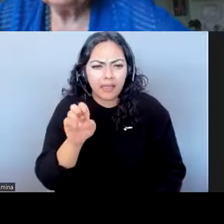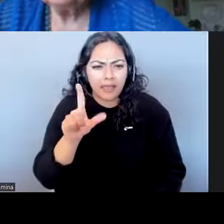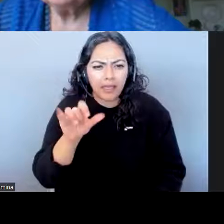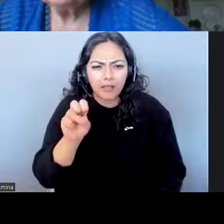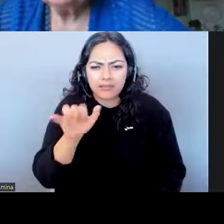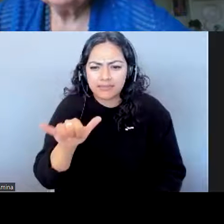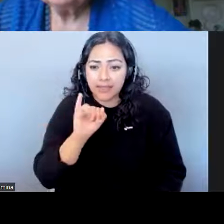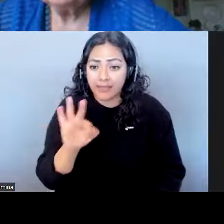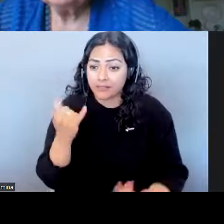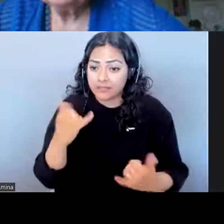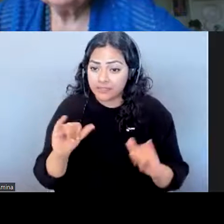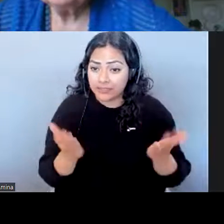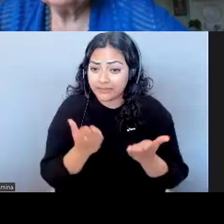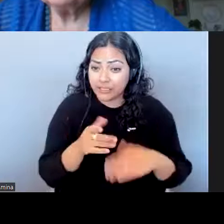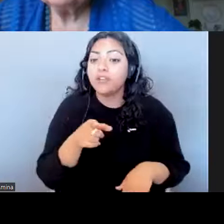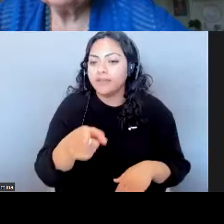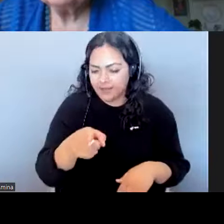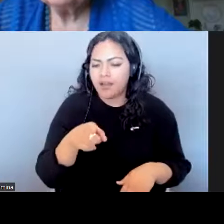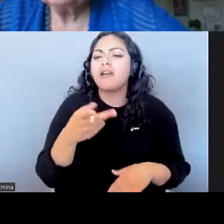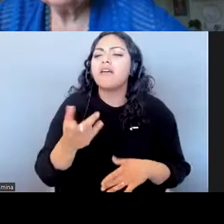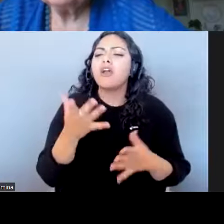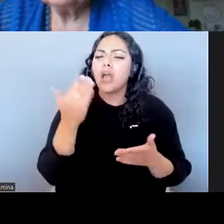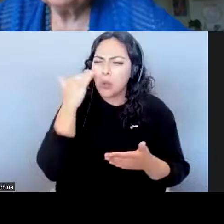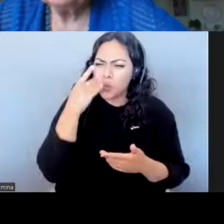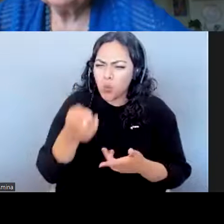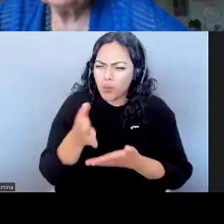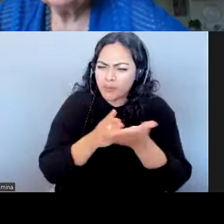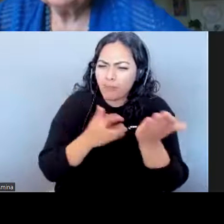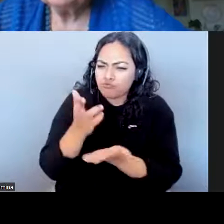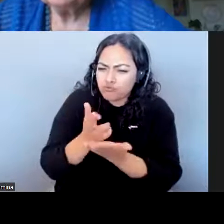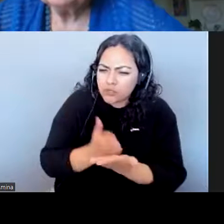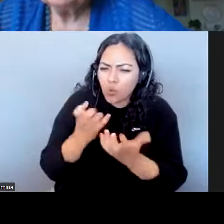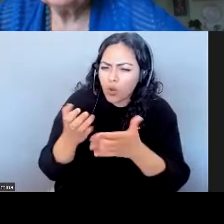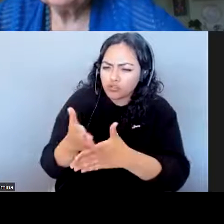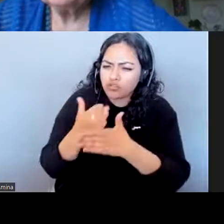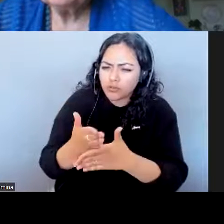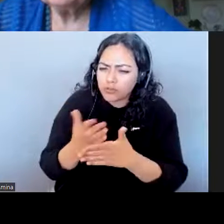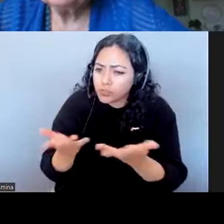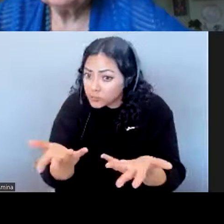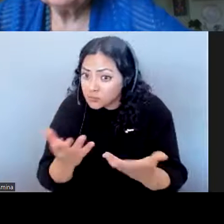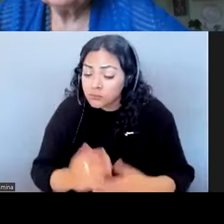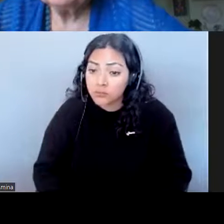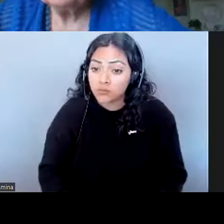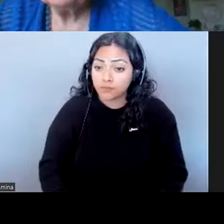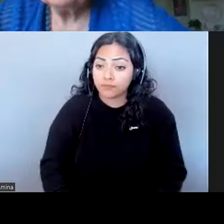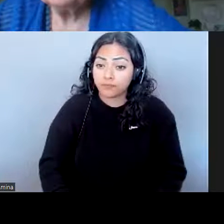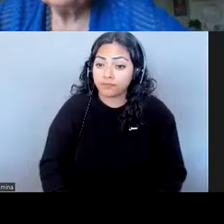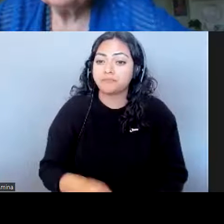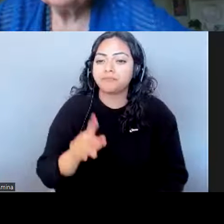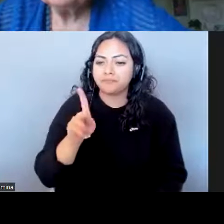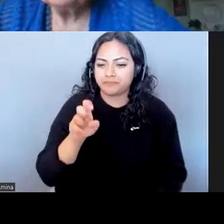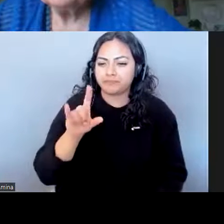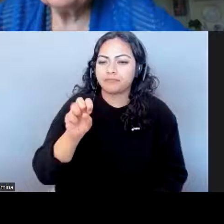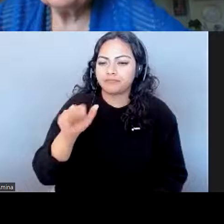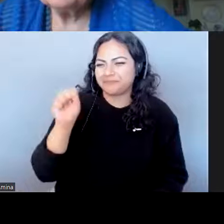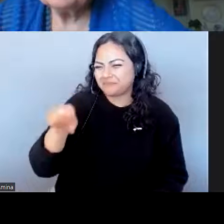some resources that you wanted to share and some information about getting in touch as well. Yeah, for sure.